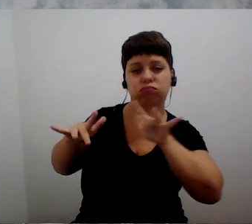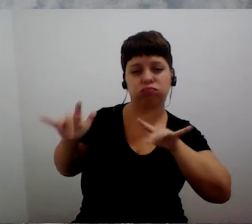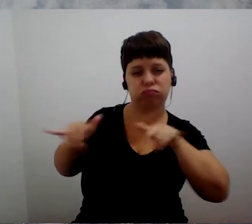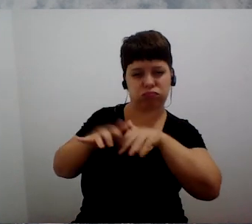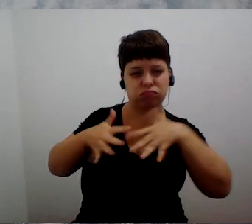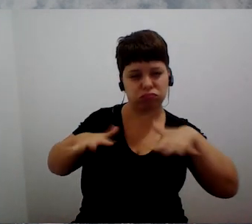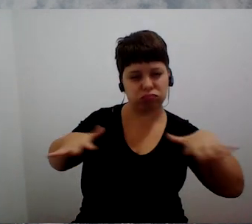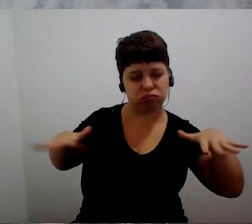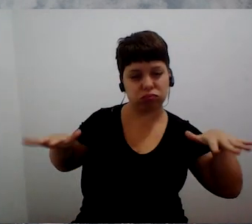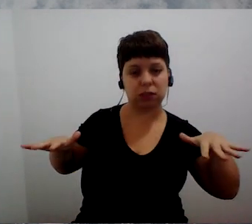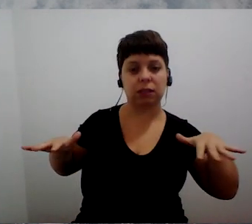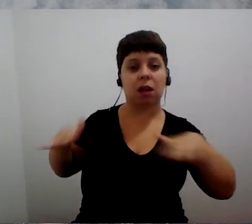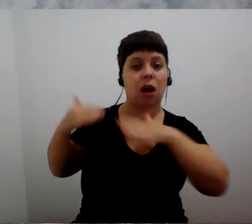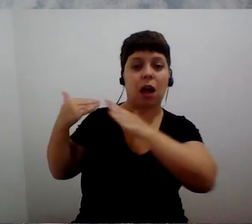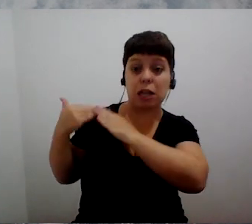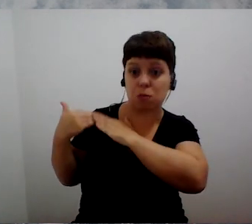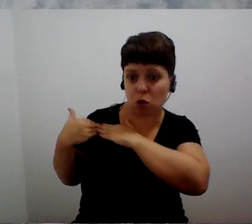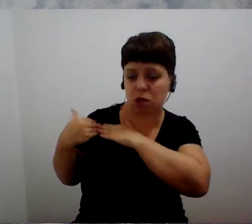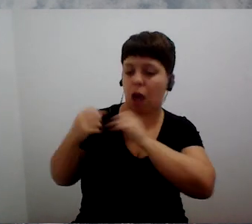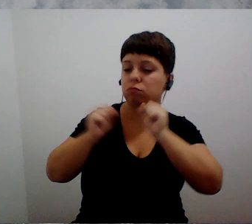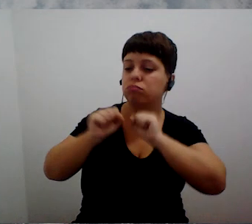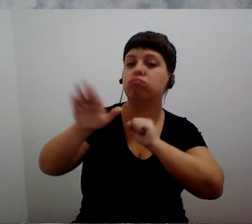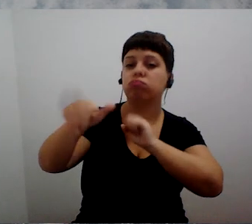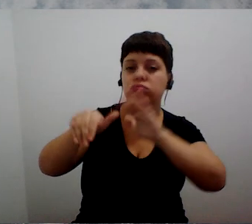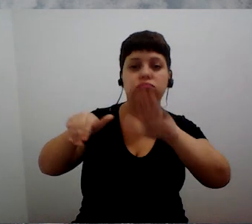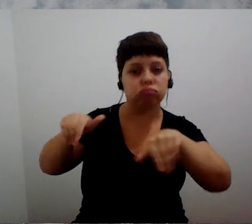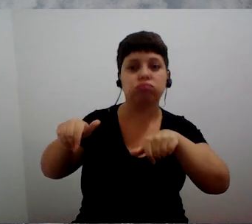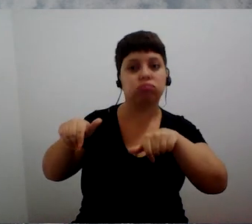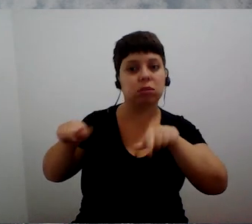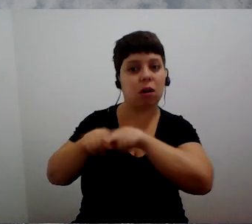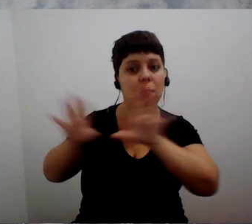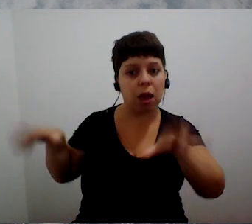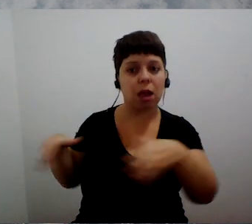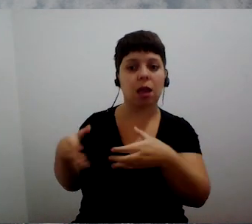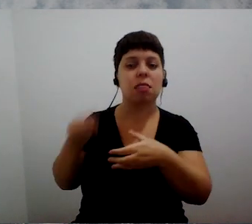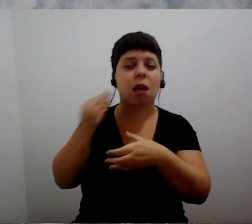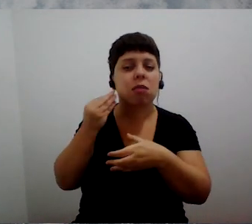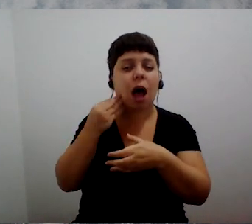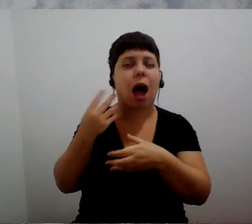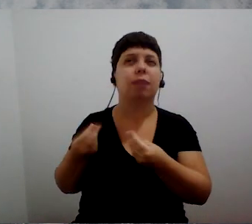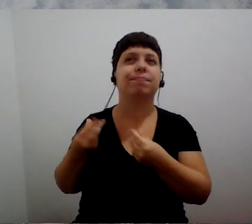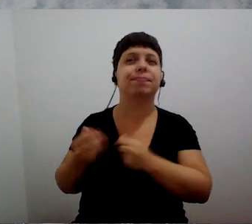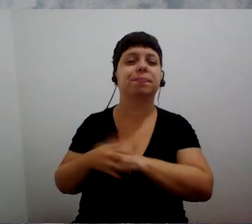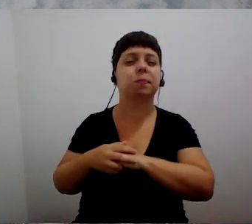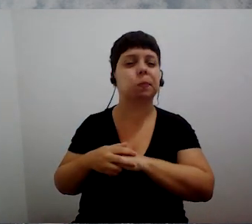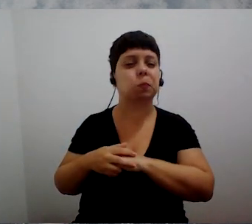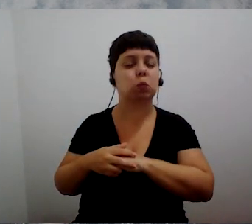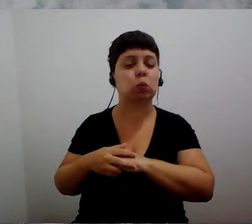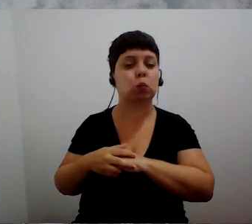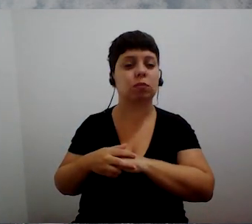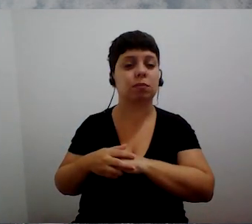to combat marine litter and to work in a way that involves stakeholders and industry to try